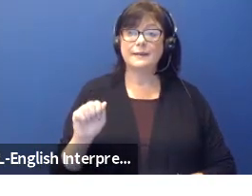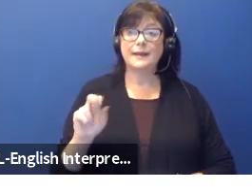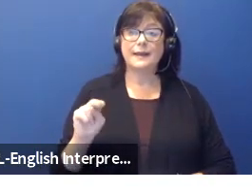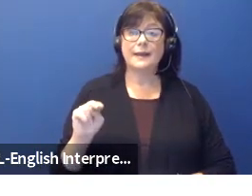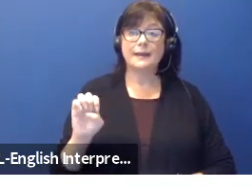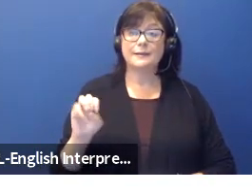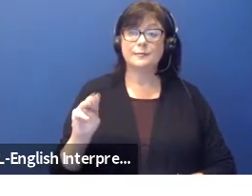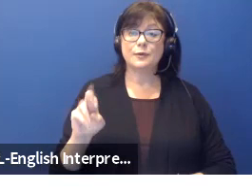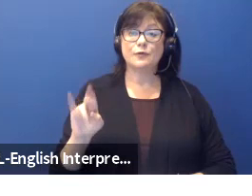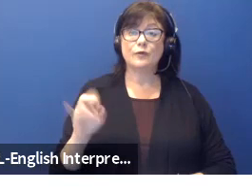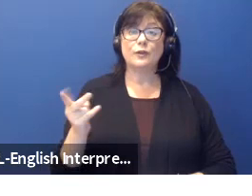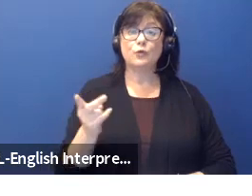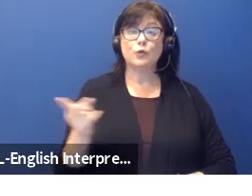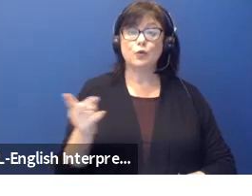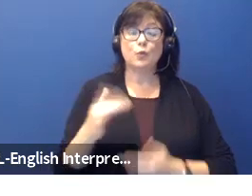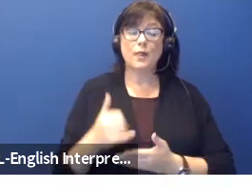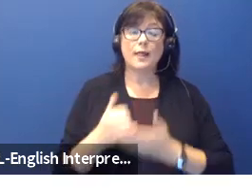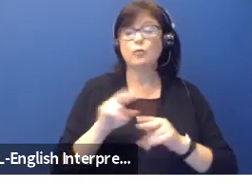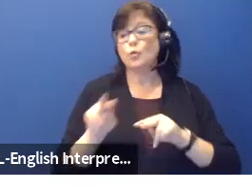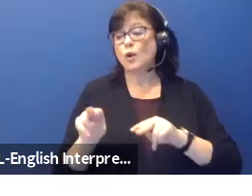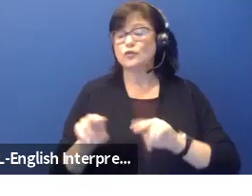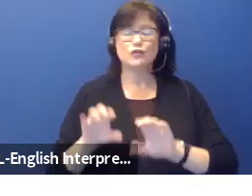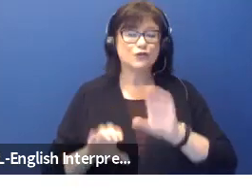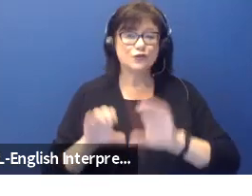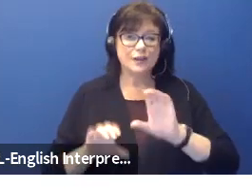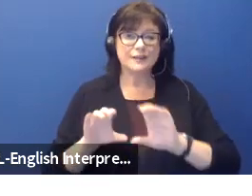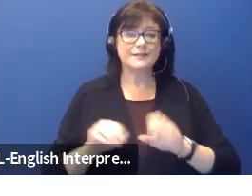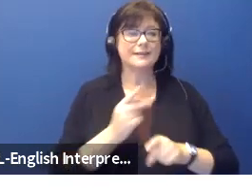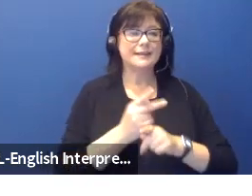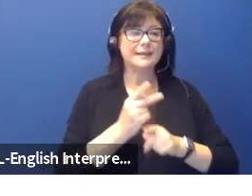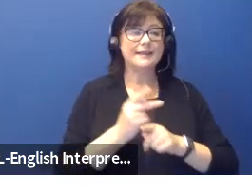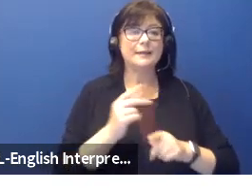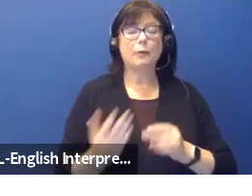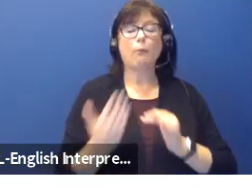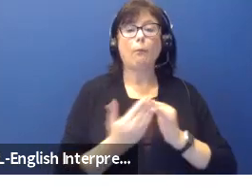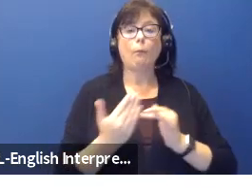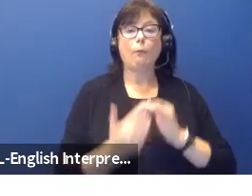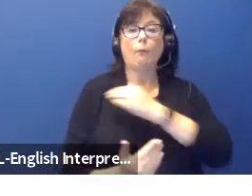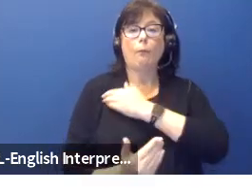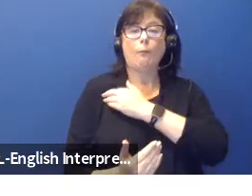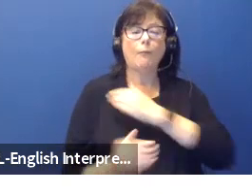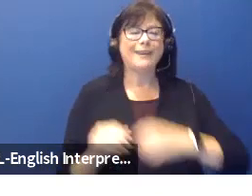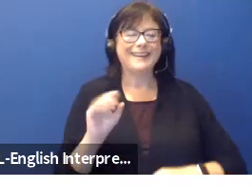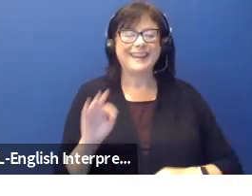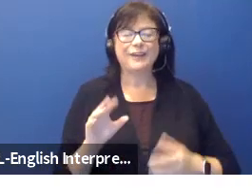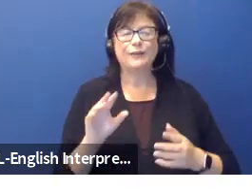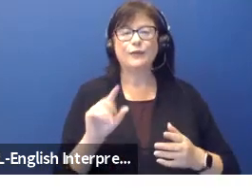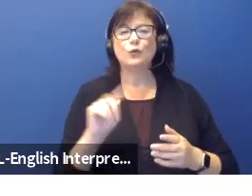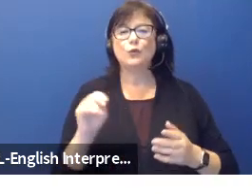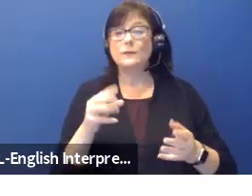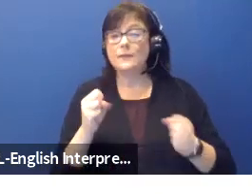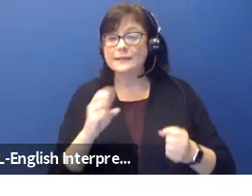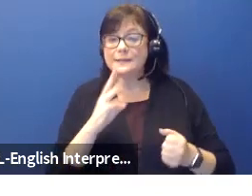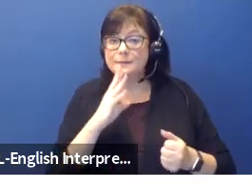presentation flowing and give me any little heads up if I'm speaking too fast or too slowly or